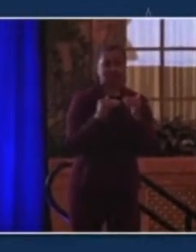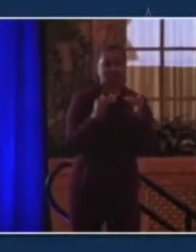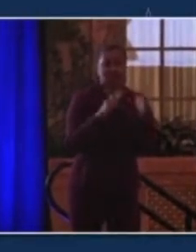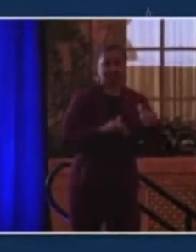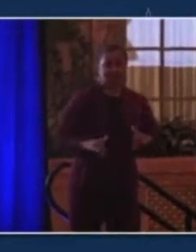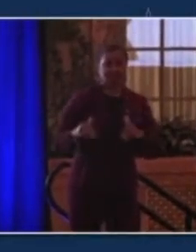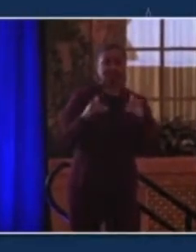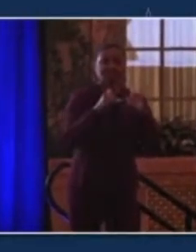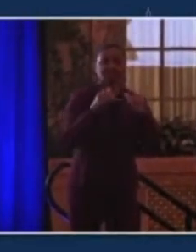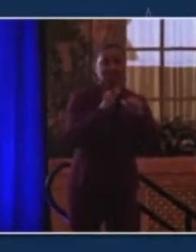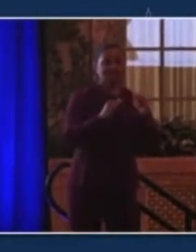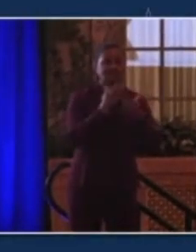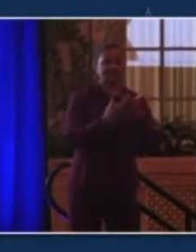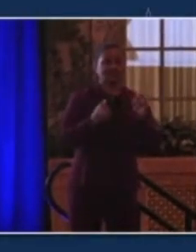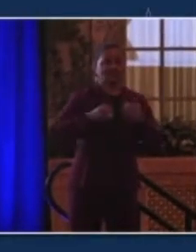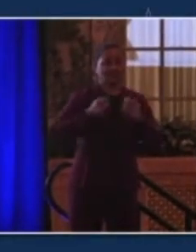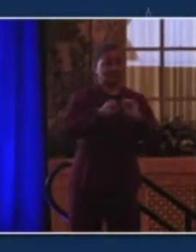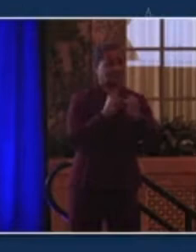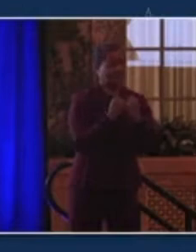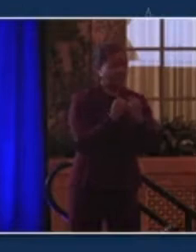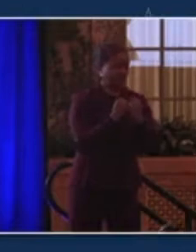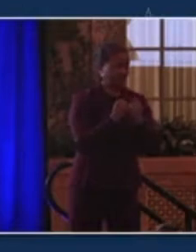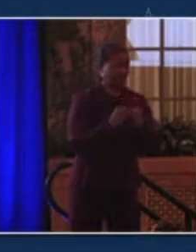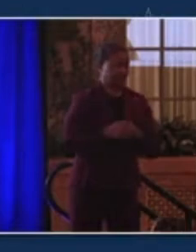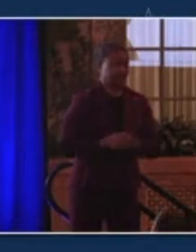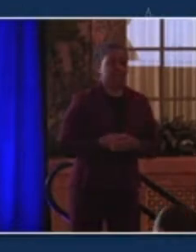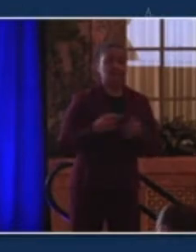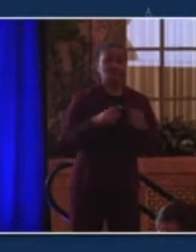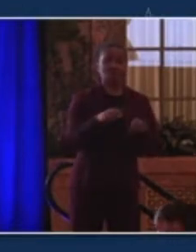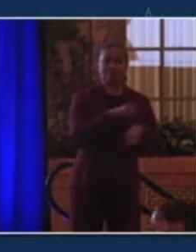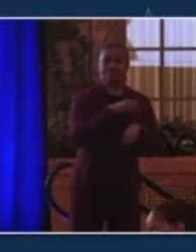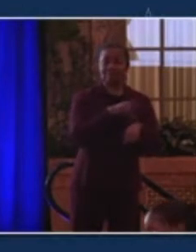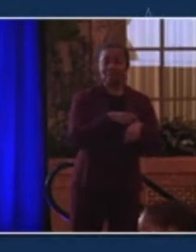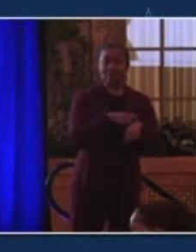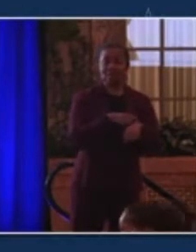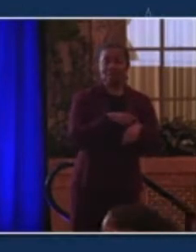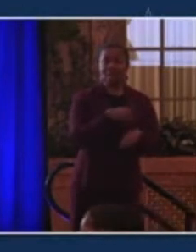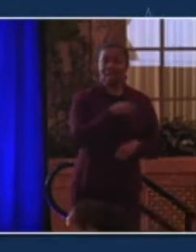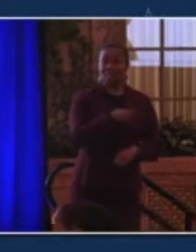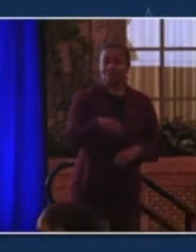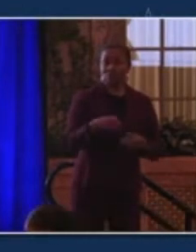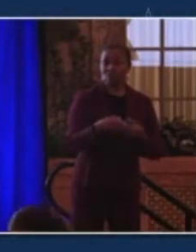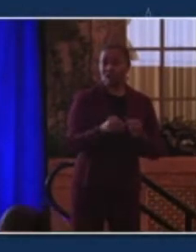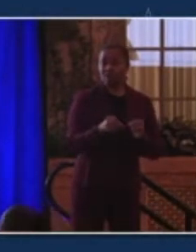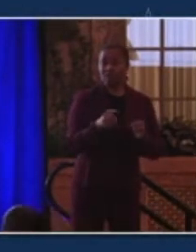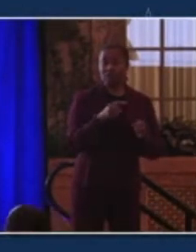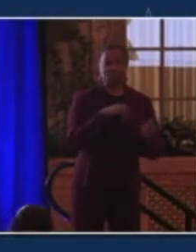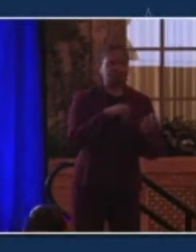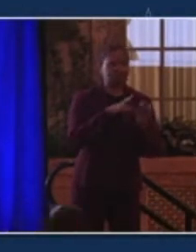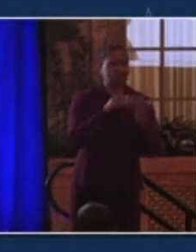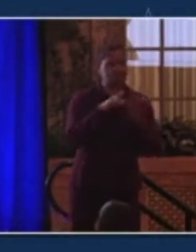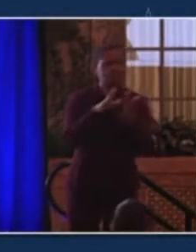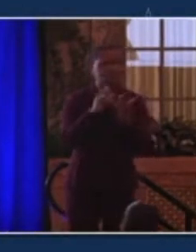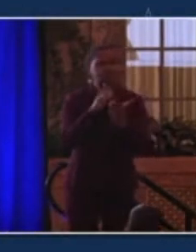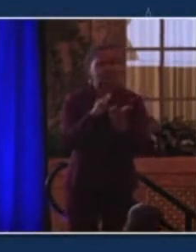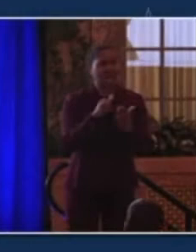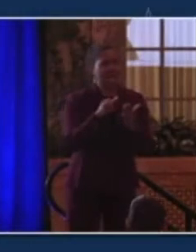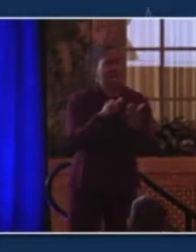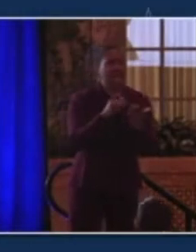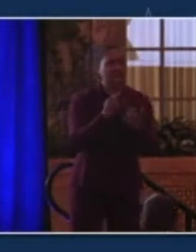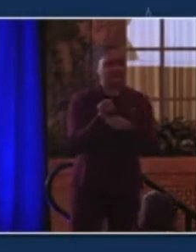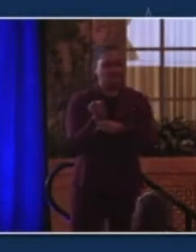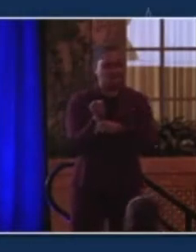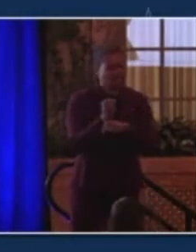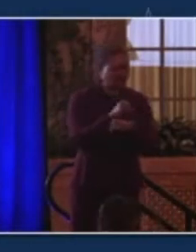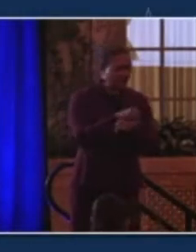for every segment of our society. During his tenure in the mayor's office, he was confronted by and